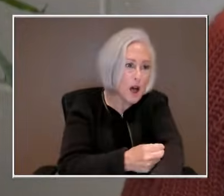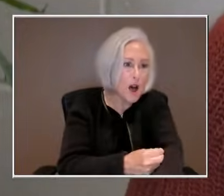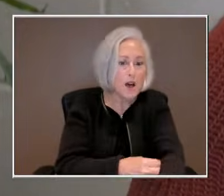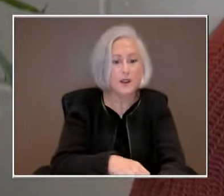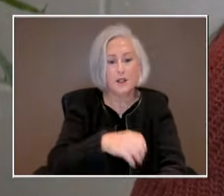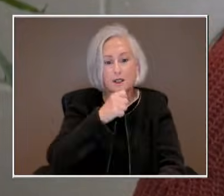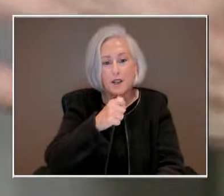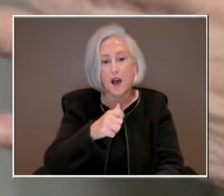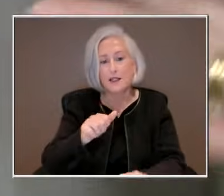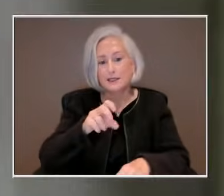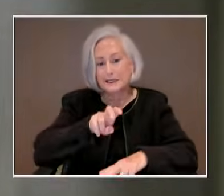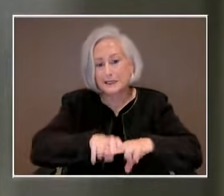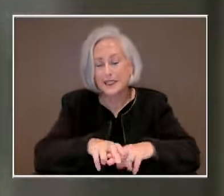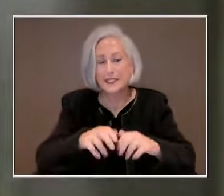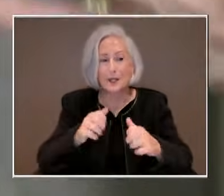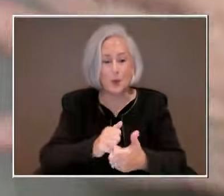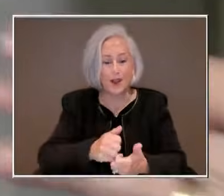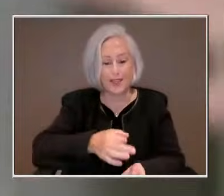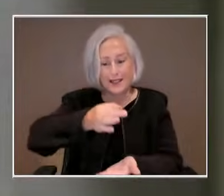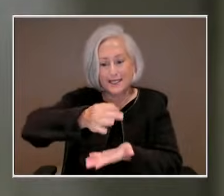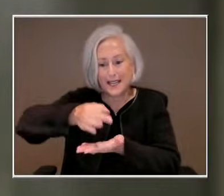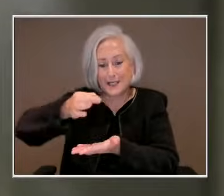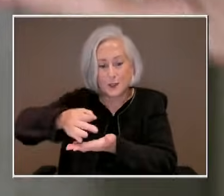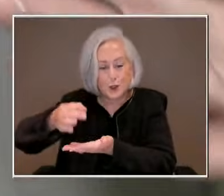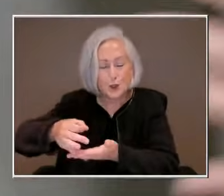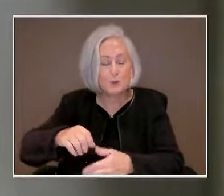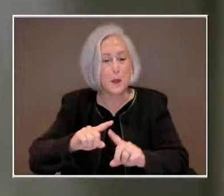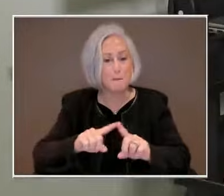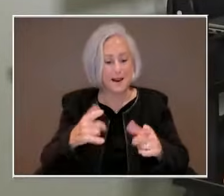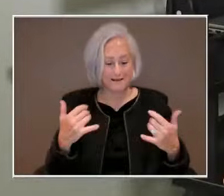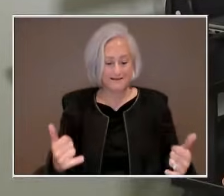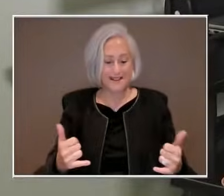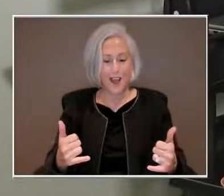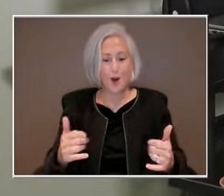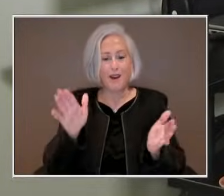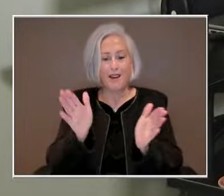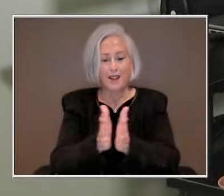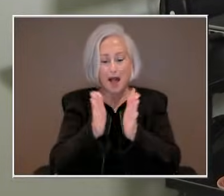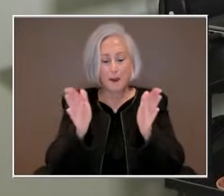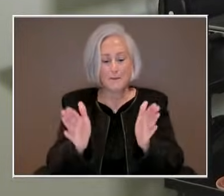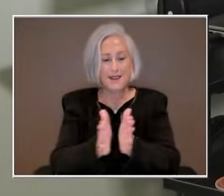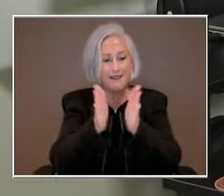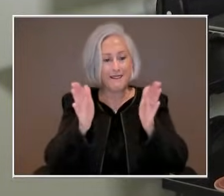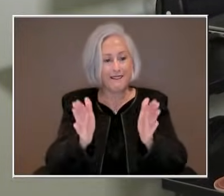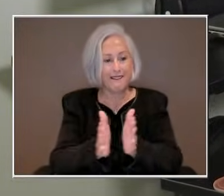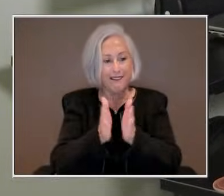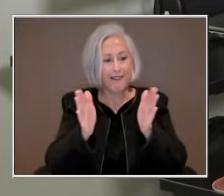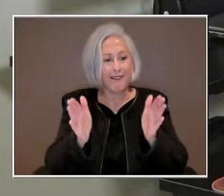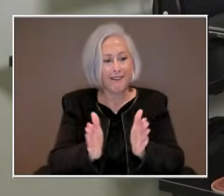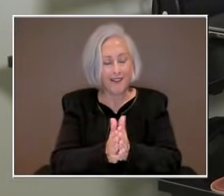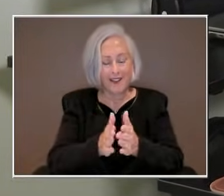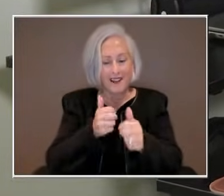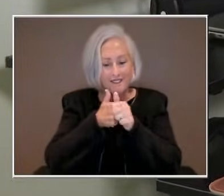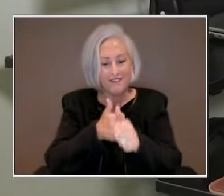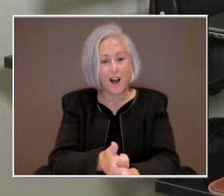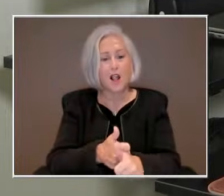a cowbell and clapping. And I think that research can be fun and engage the brain just by being a part of it.